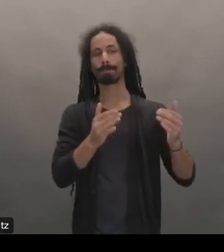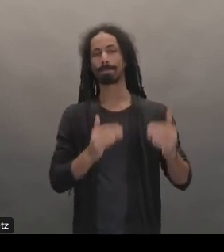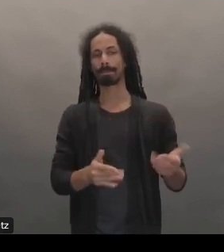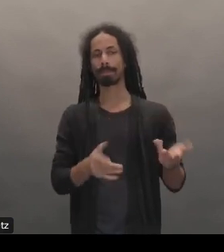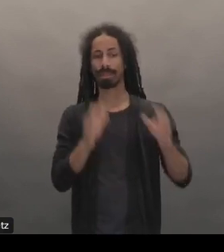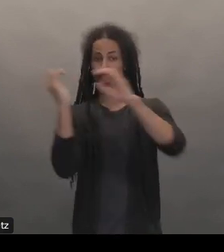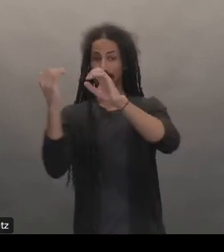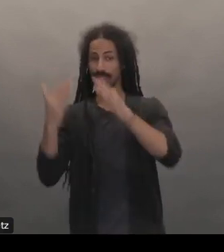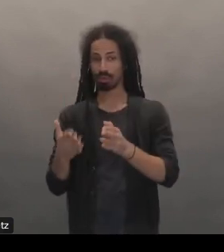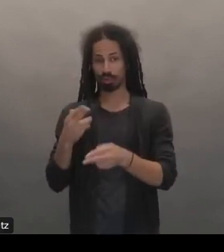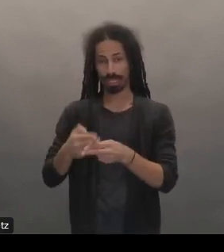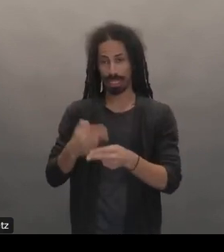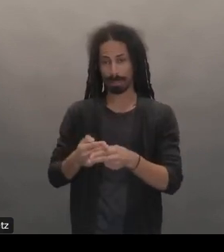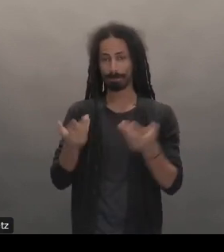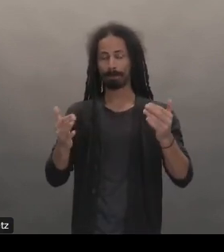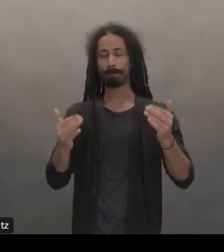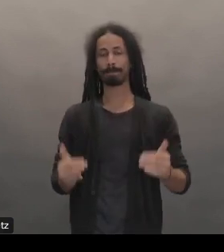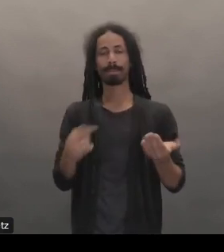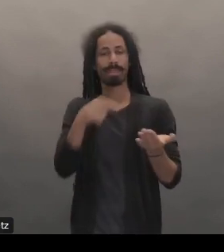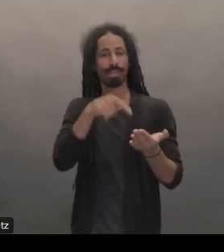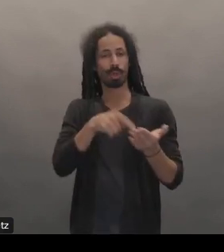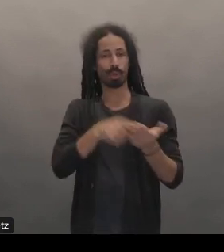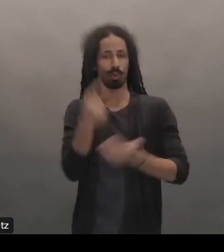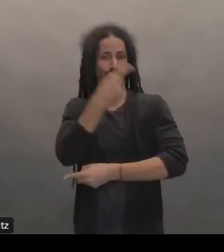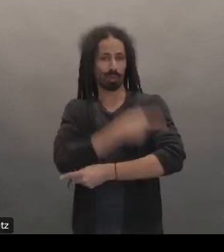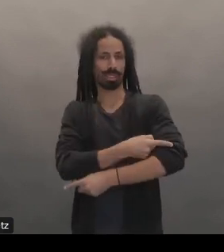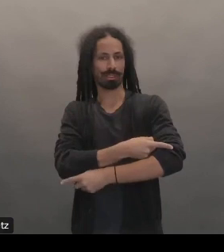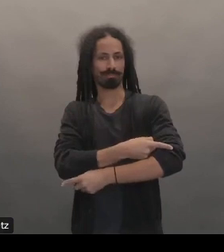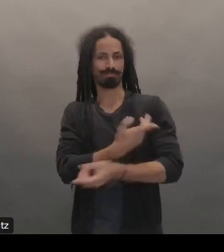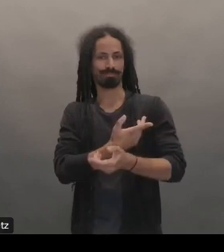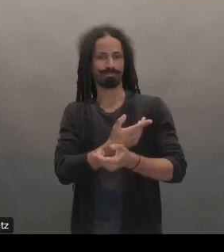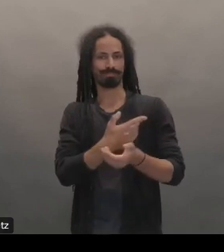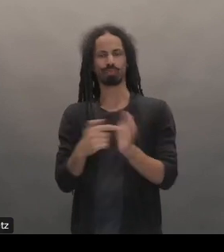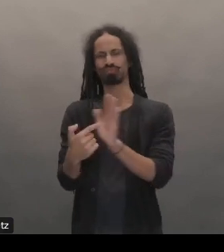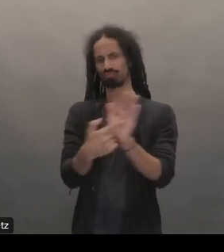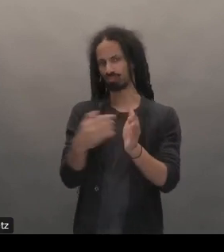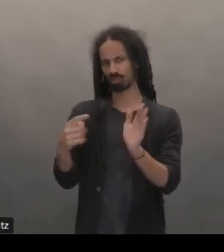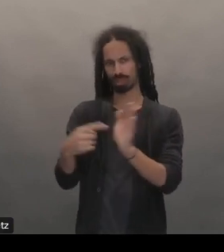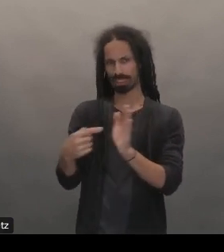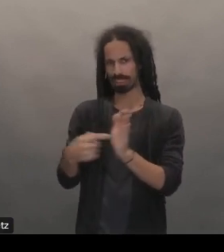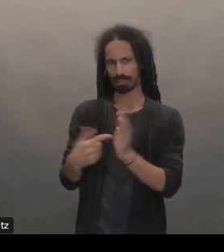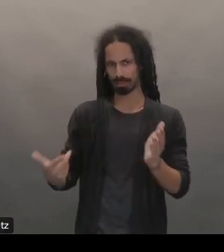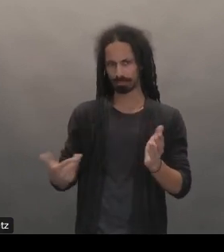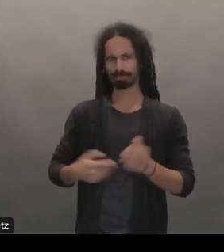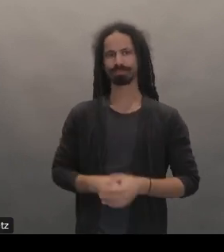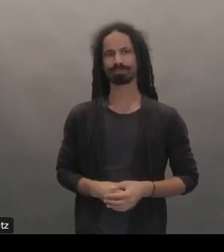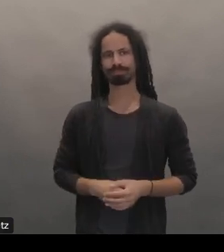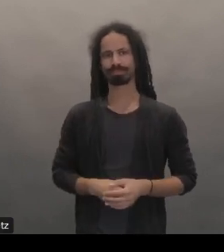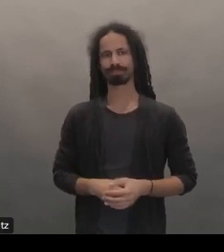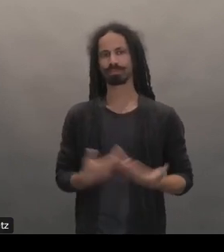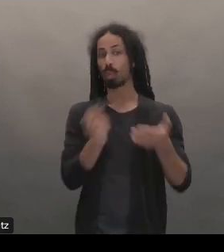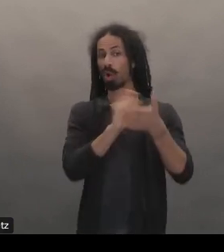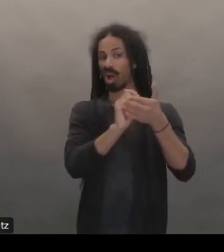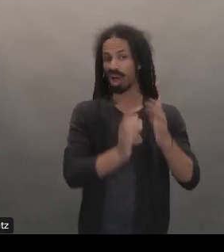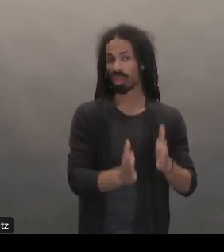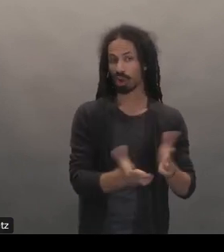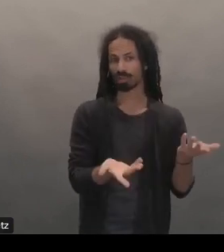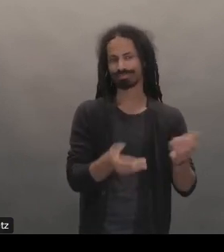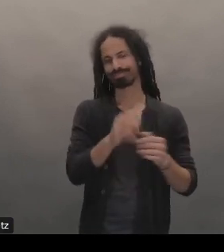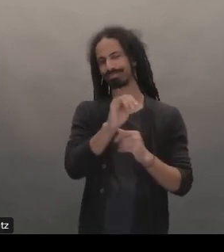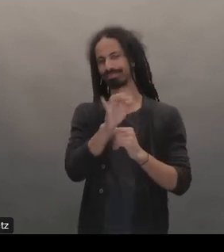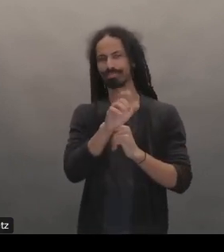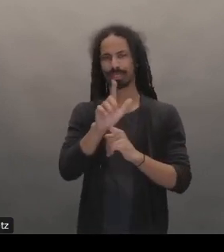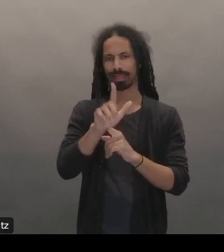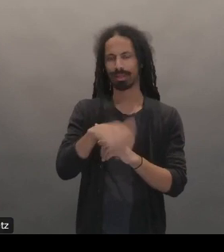and the due date of the assignment. So some examples here, right? So for the authors, Michael Scott, let's say that was the